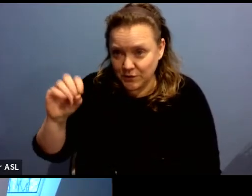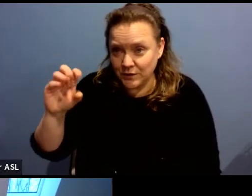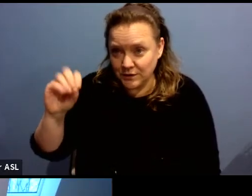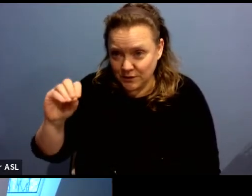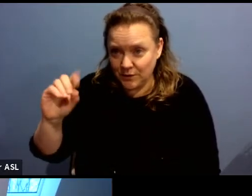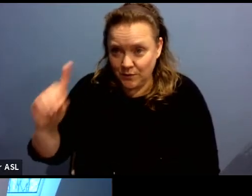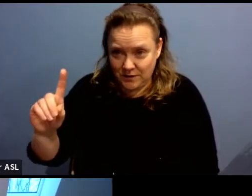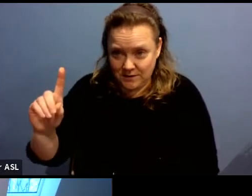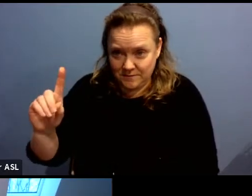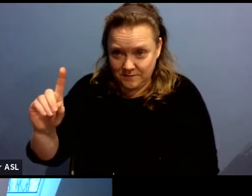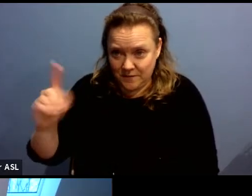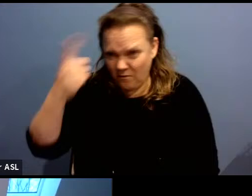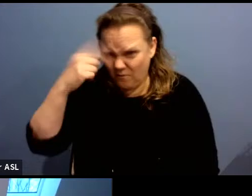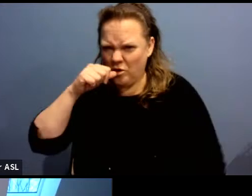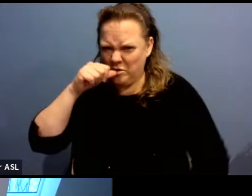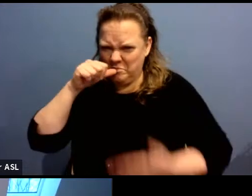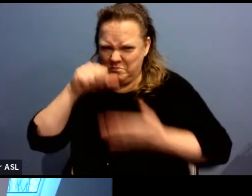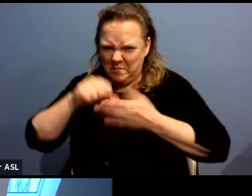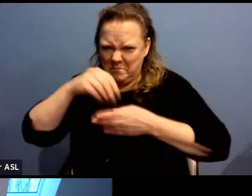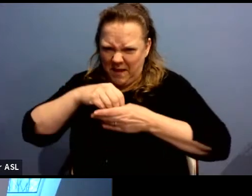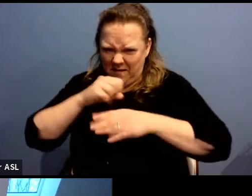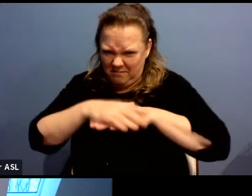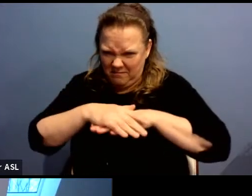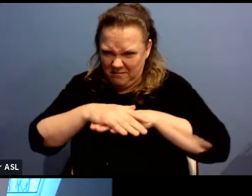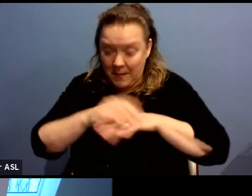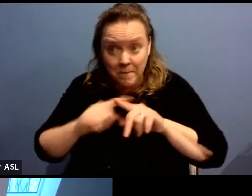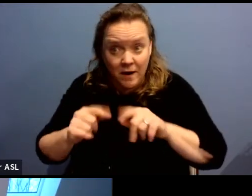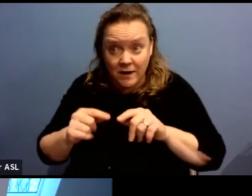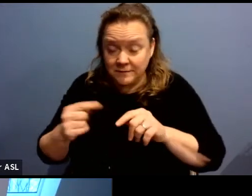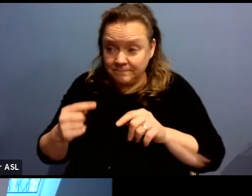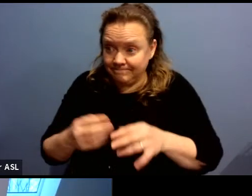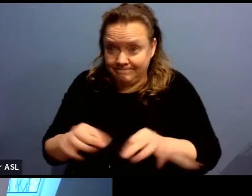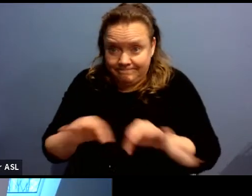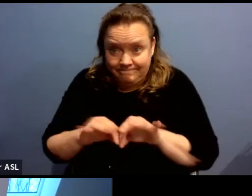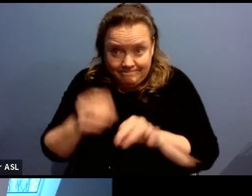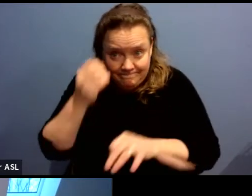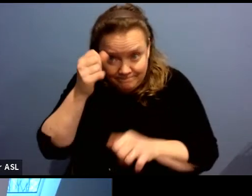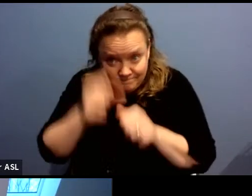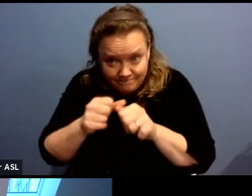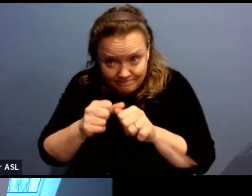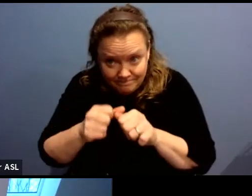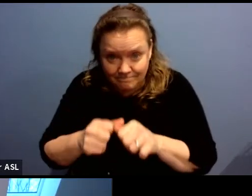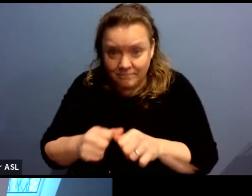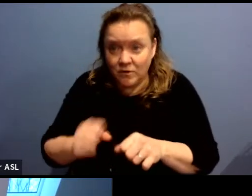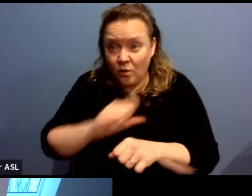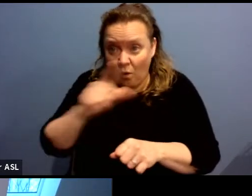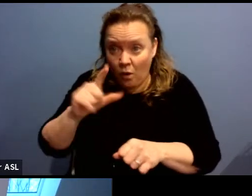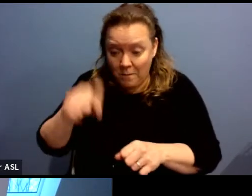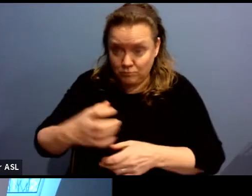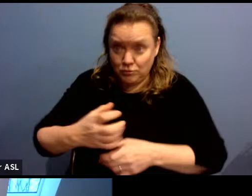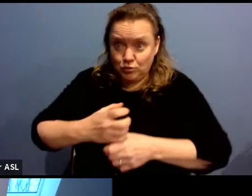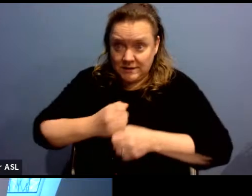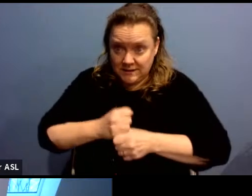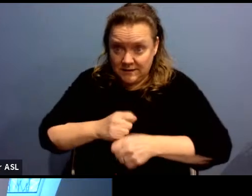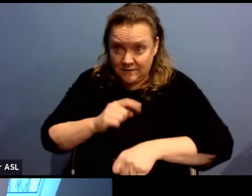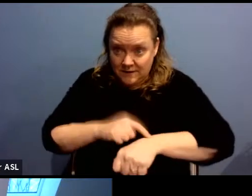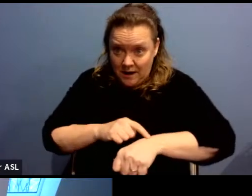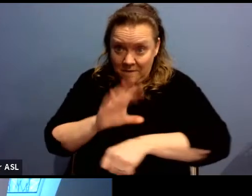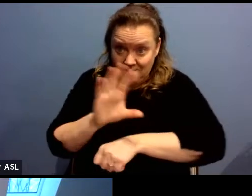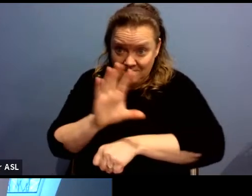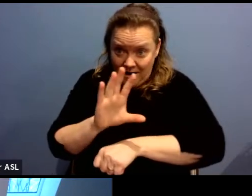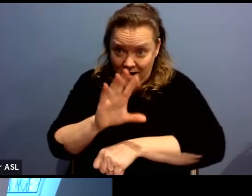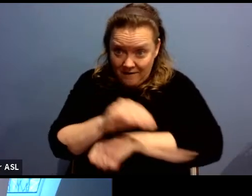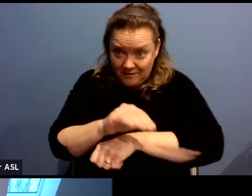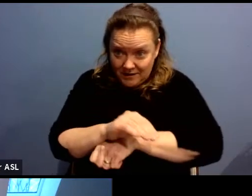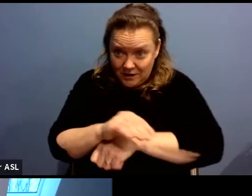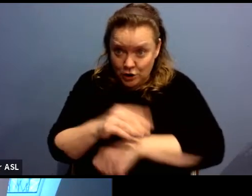20001. Again, all testimony must be received by 5 p.m. on March 16th. Due to the